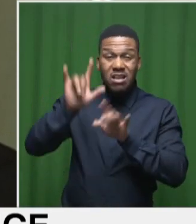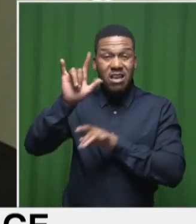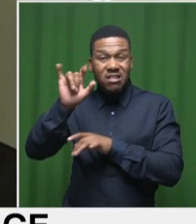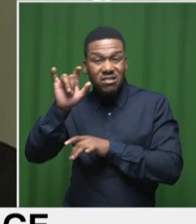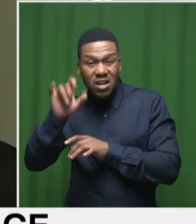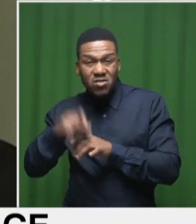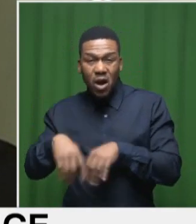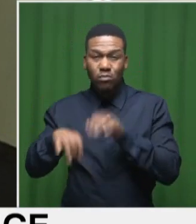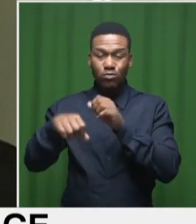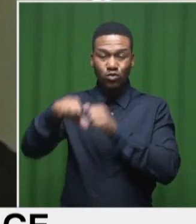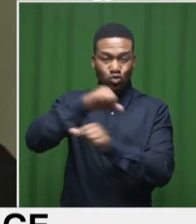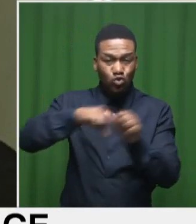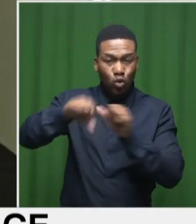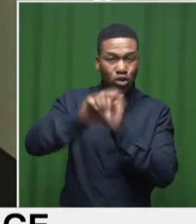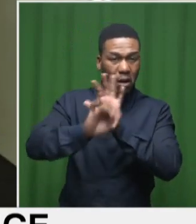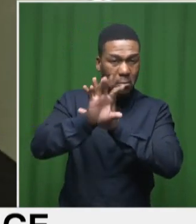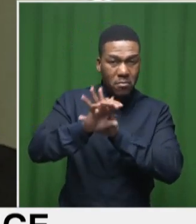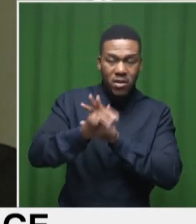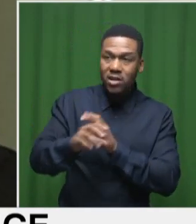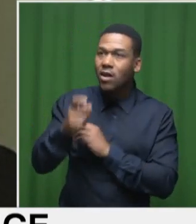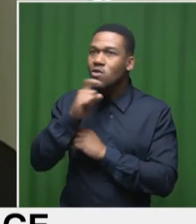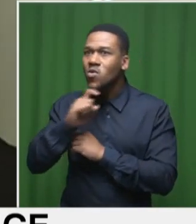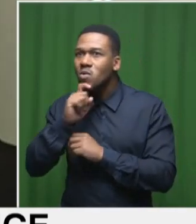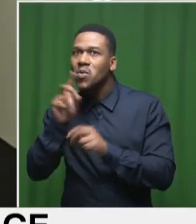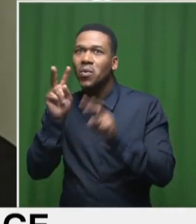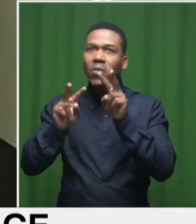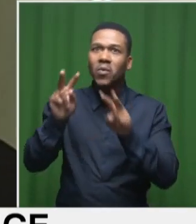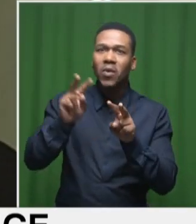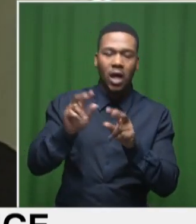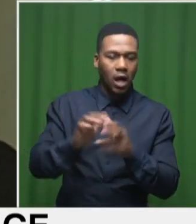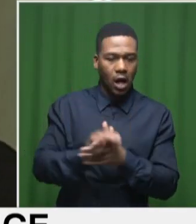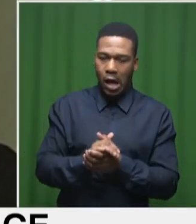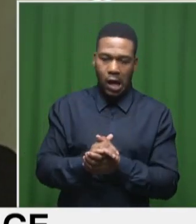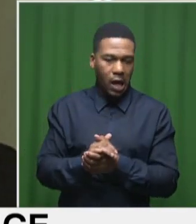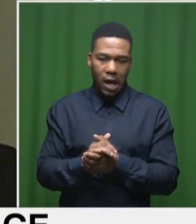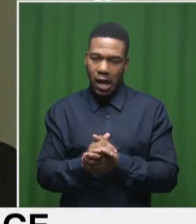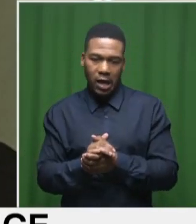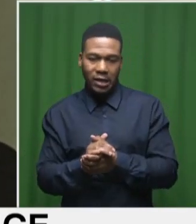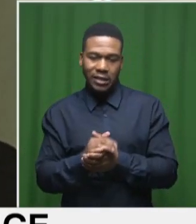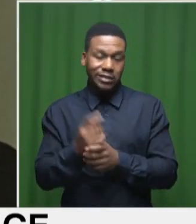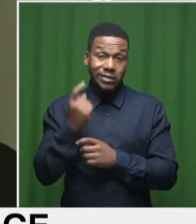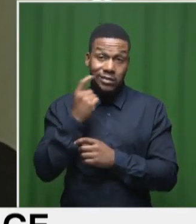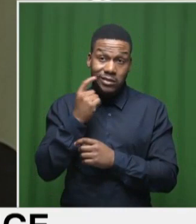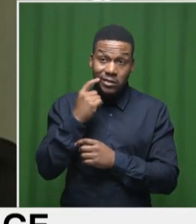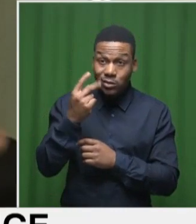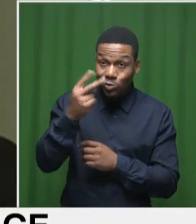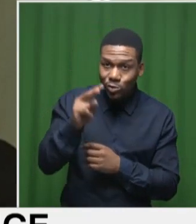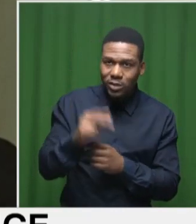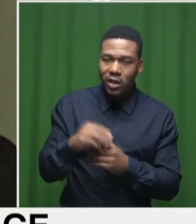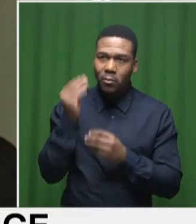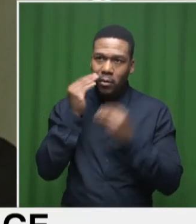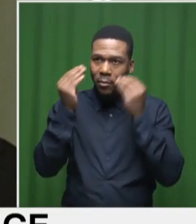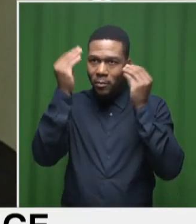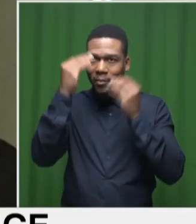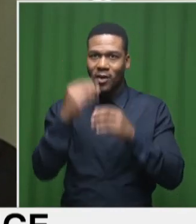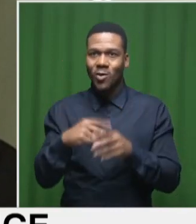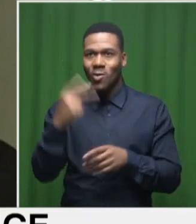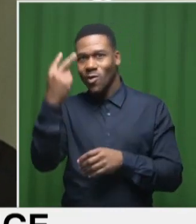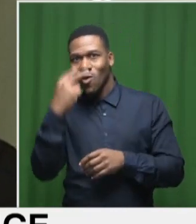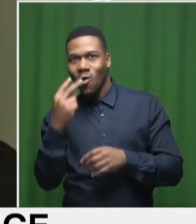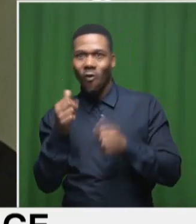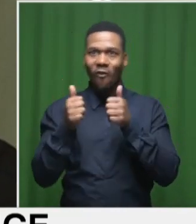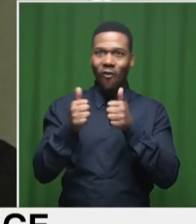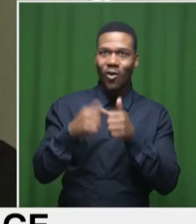easy to, even if you're not using Photoshop, it's too easy to doctor the lighting and the makeup and try to make it look really good. You have